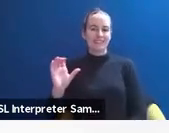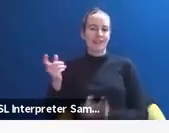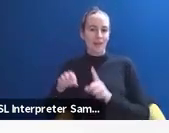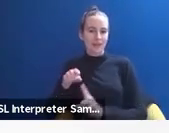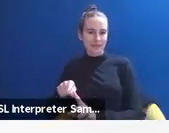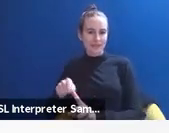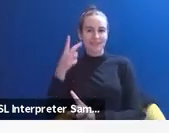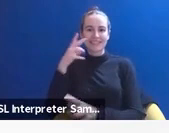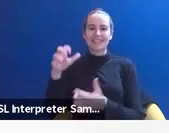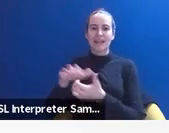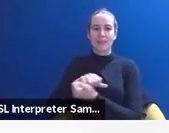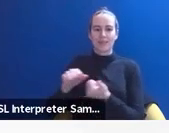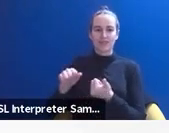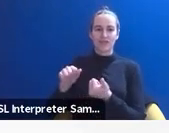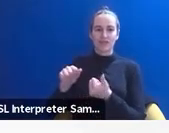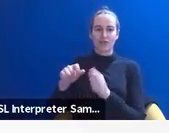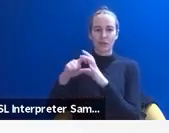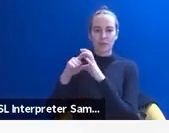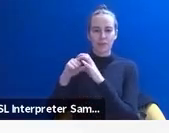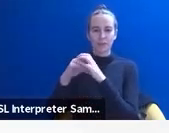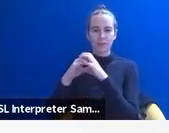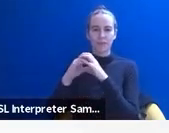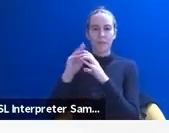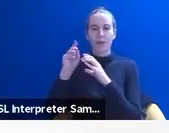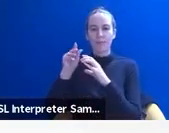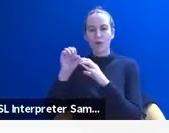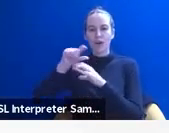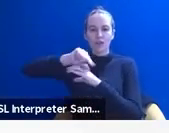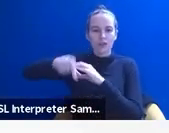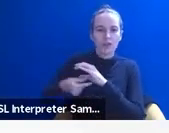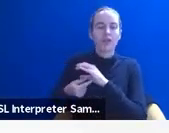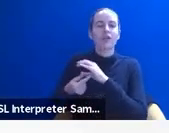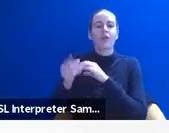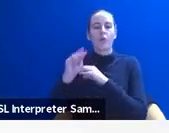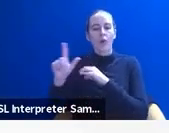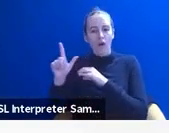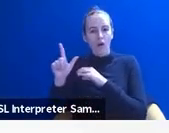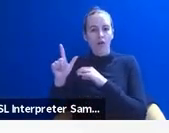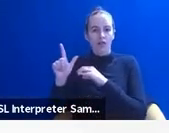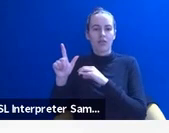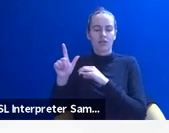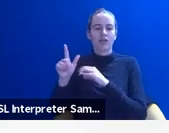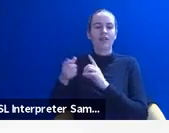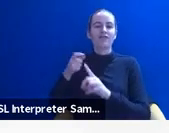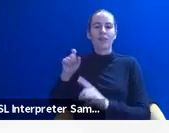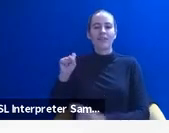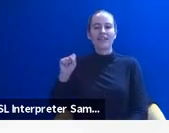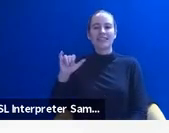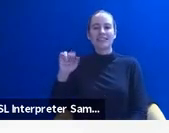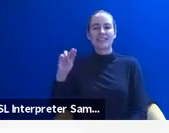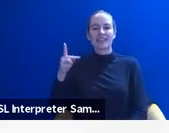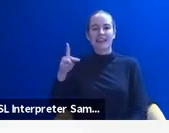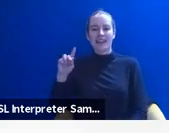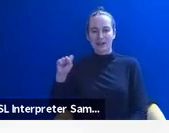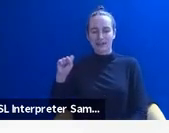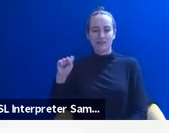see damage to the membranes of the cell and the cell wall, as well as damage at the level of the synapse that we call synaptopathy